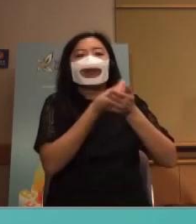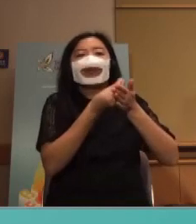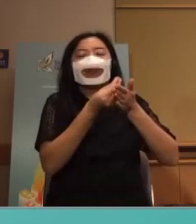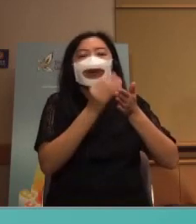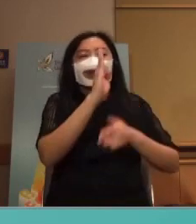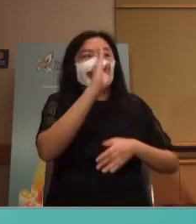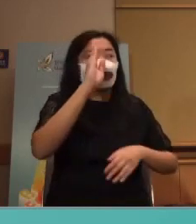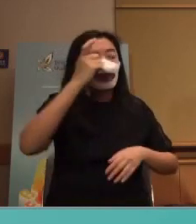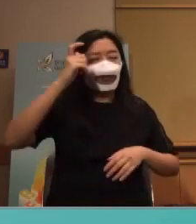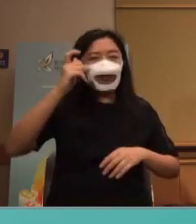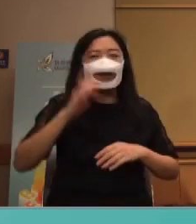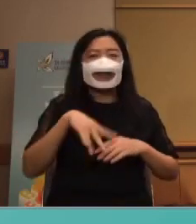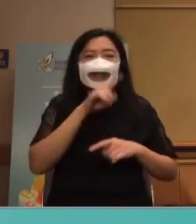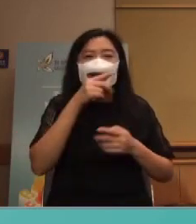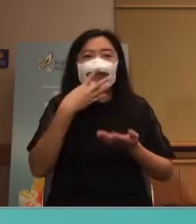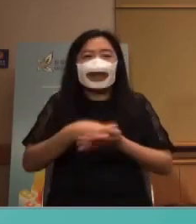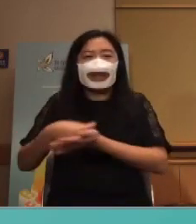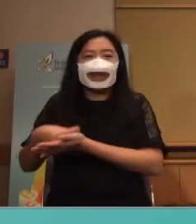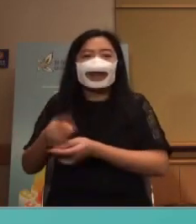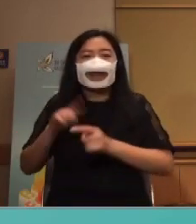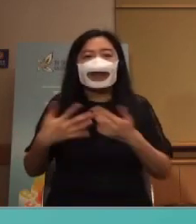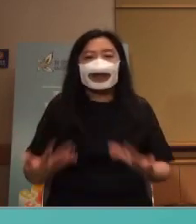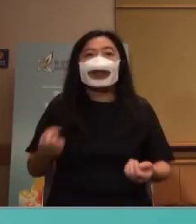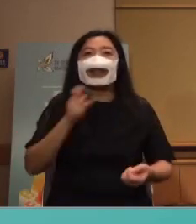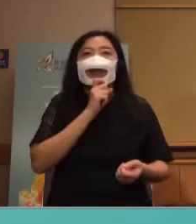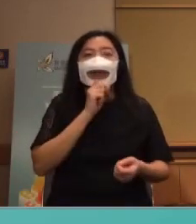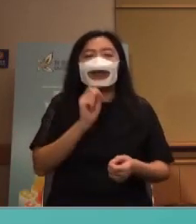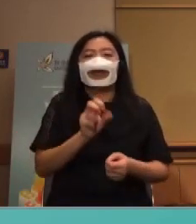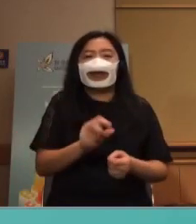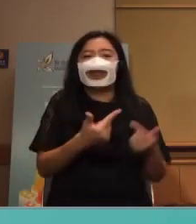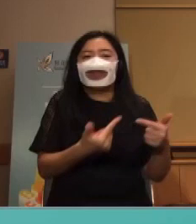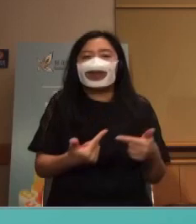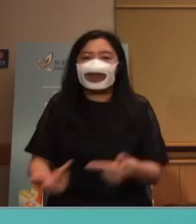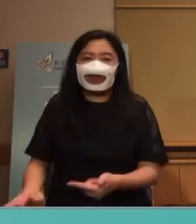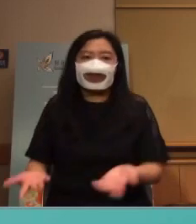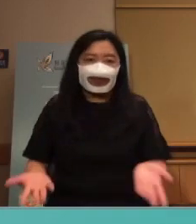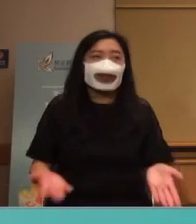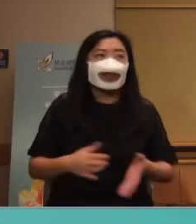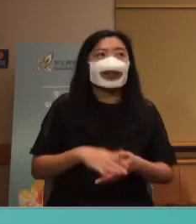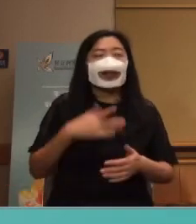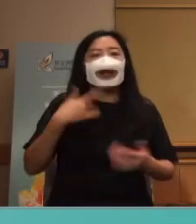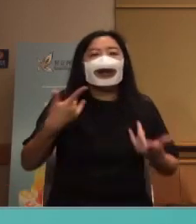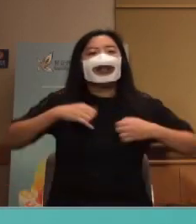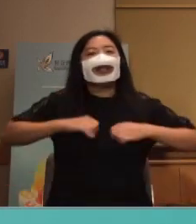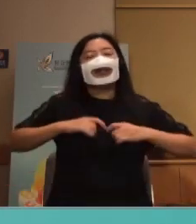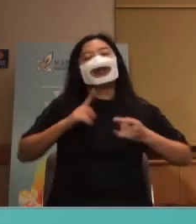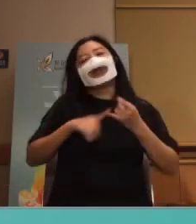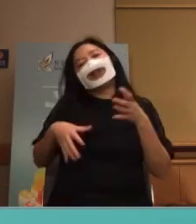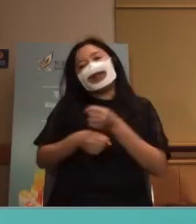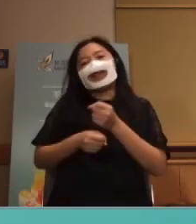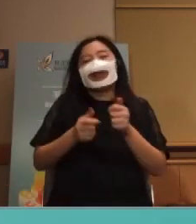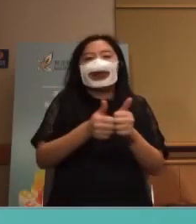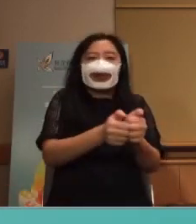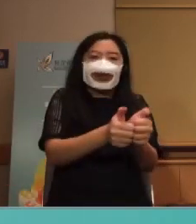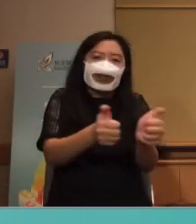happening. So on that note, I'm going to end on a lighter note. But thank you very much to everyone in the audience, and thank you again to my